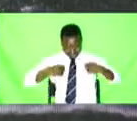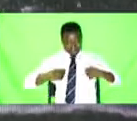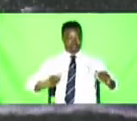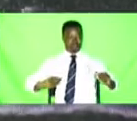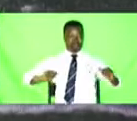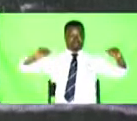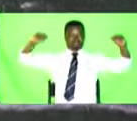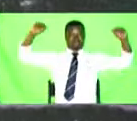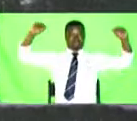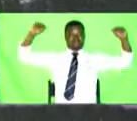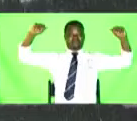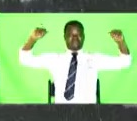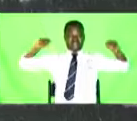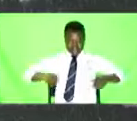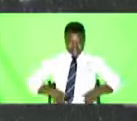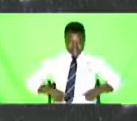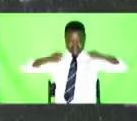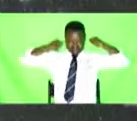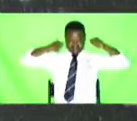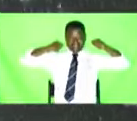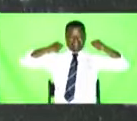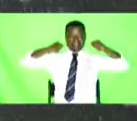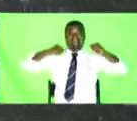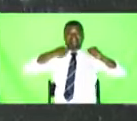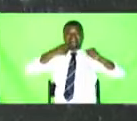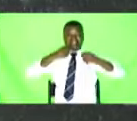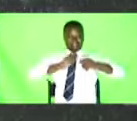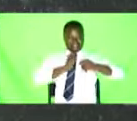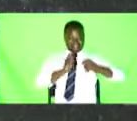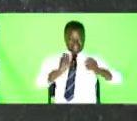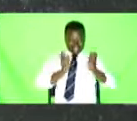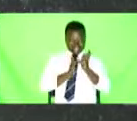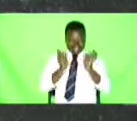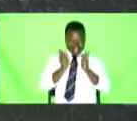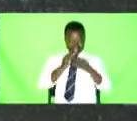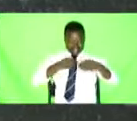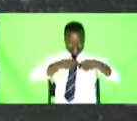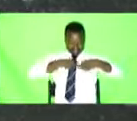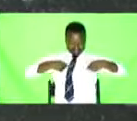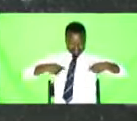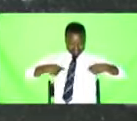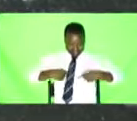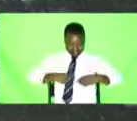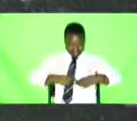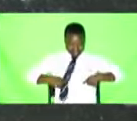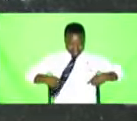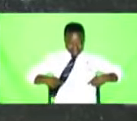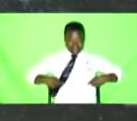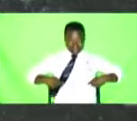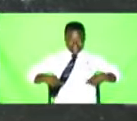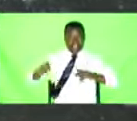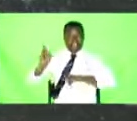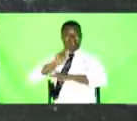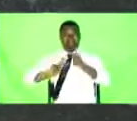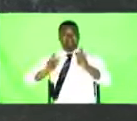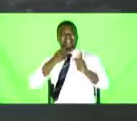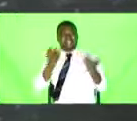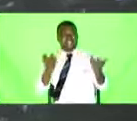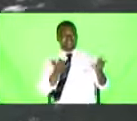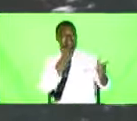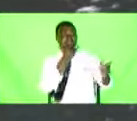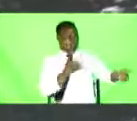and under his jersey, he has written Jesus Christ boldly, and people say that it's an